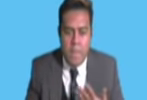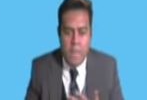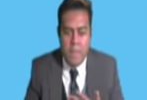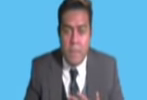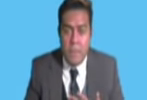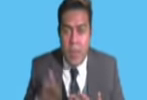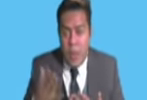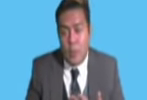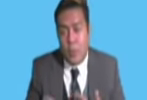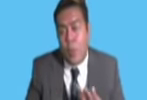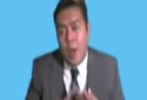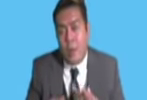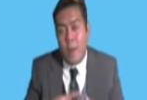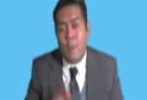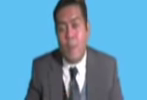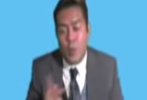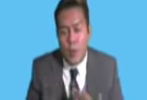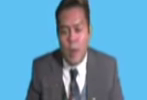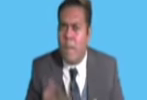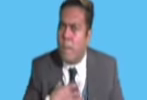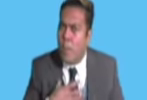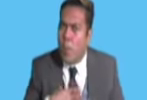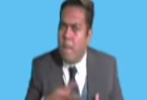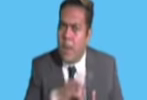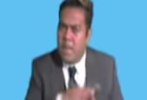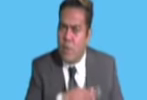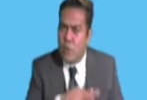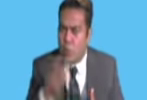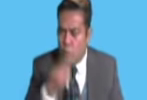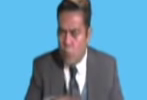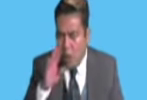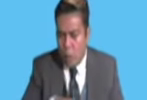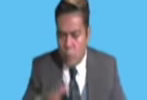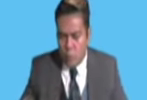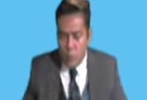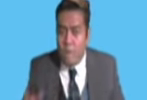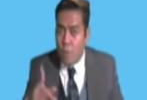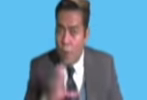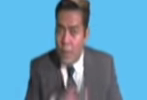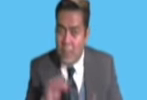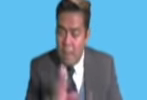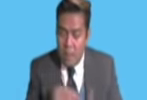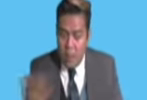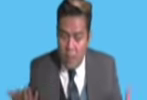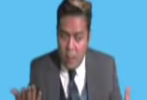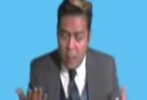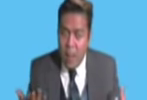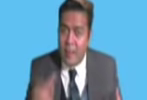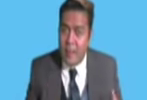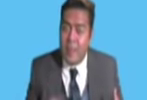and pursue other programs that is more beneficial to our children. For example,